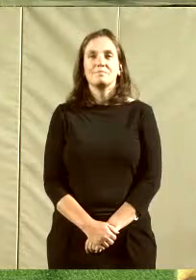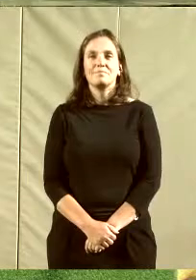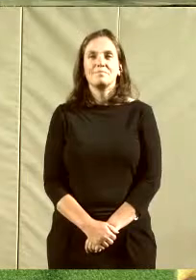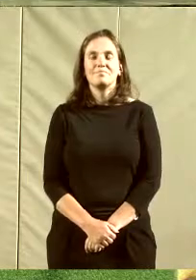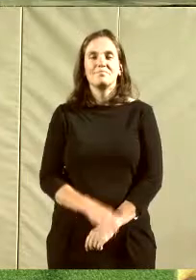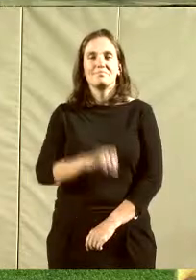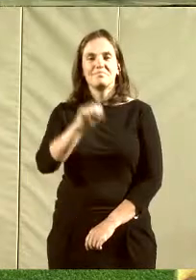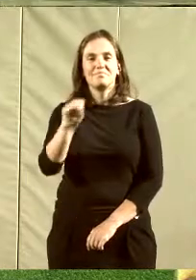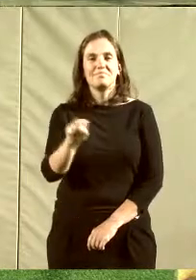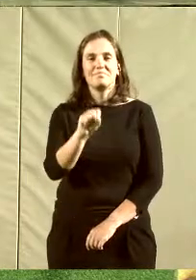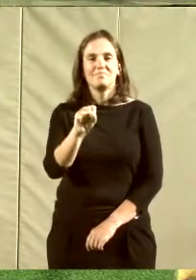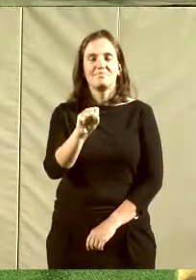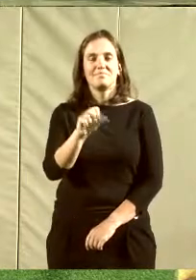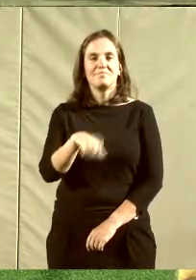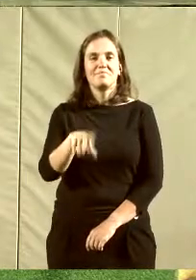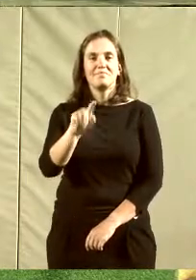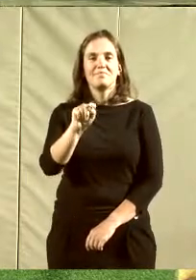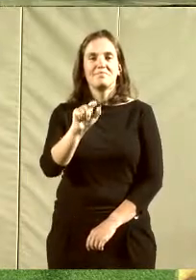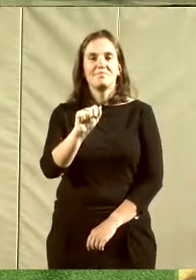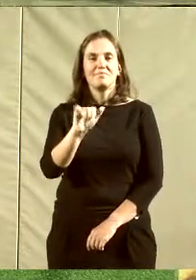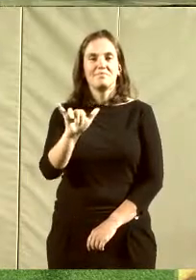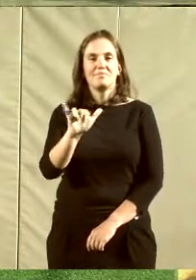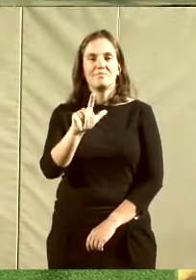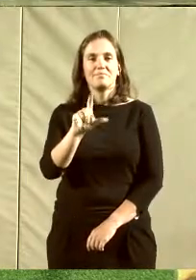Savannah Gray Taylor.